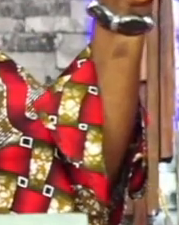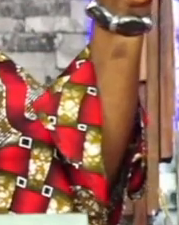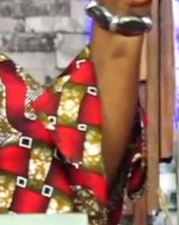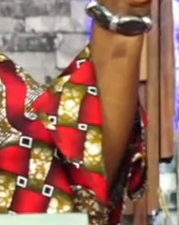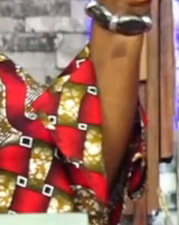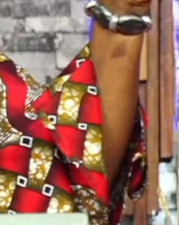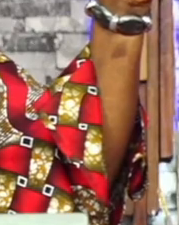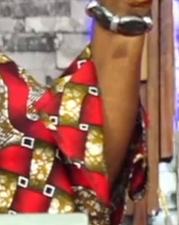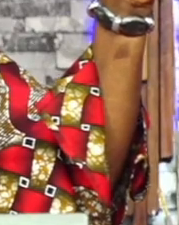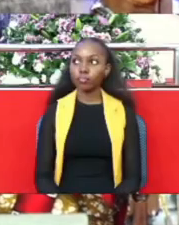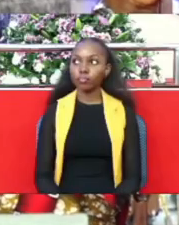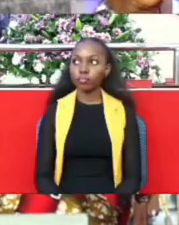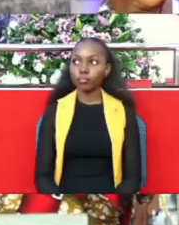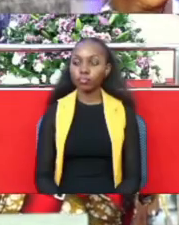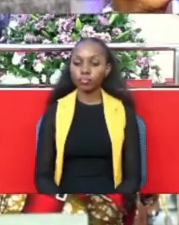places.